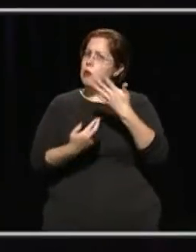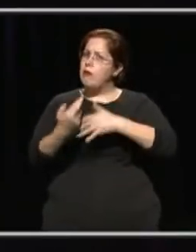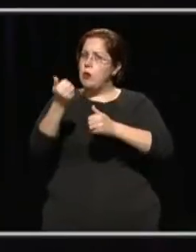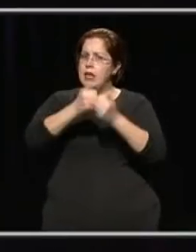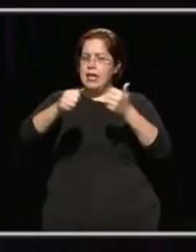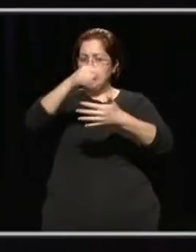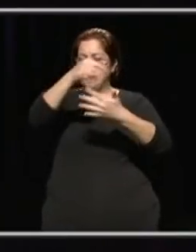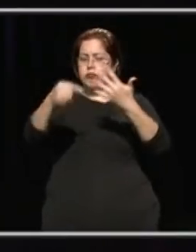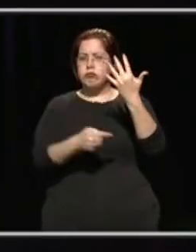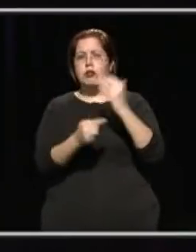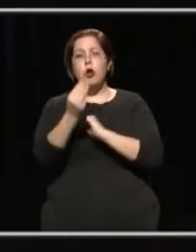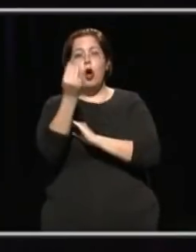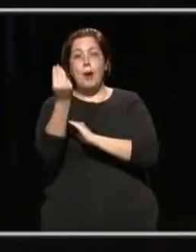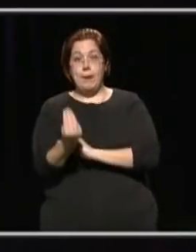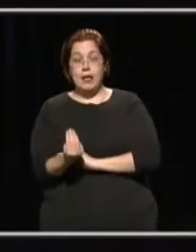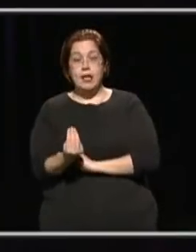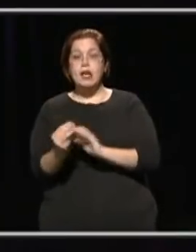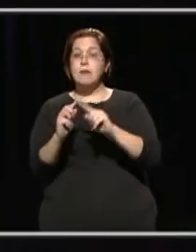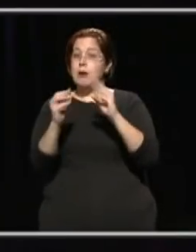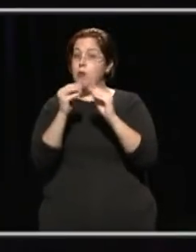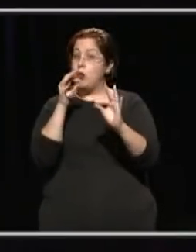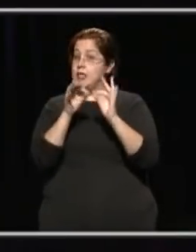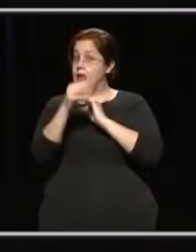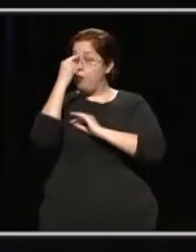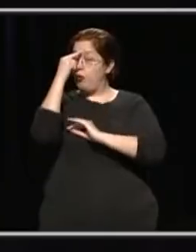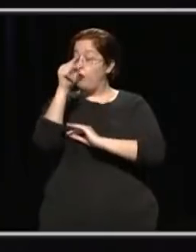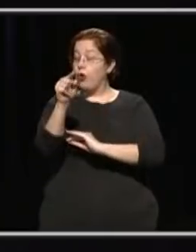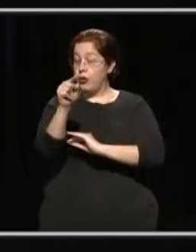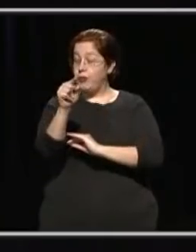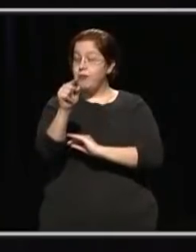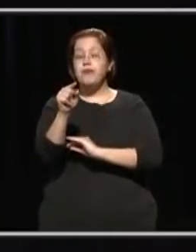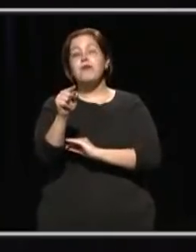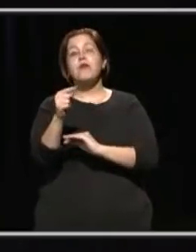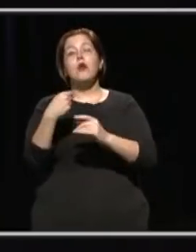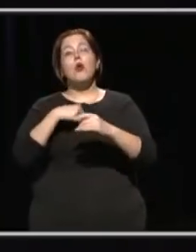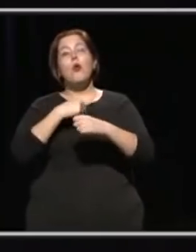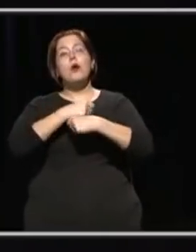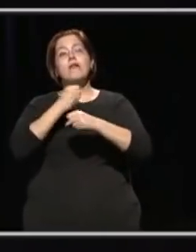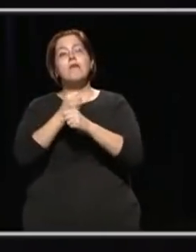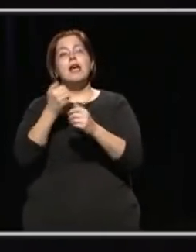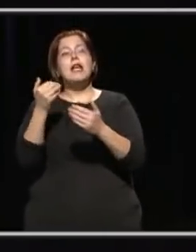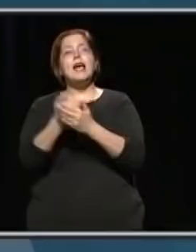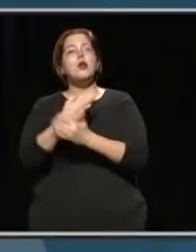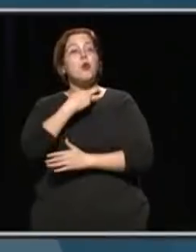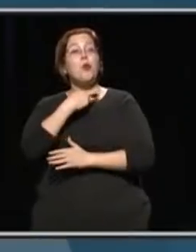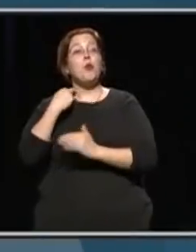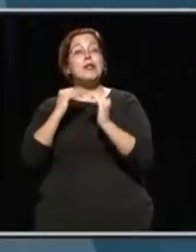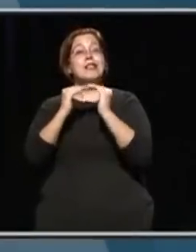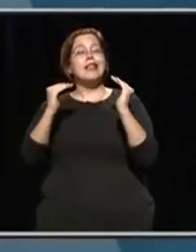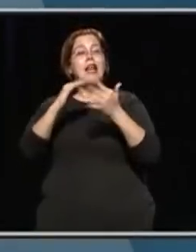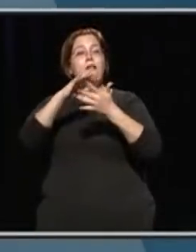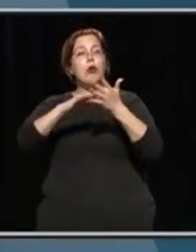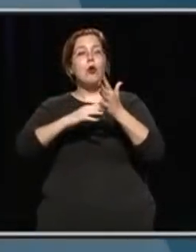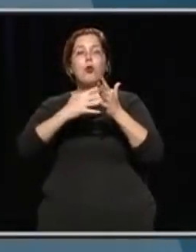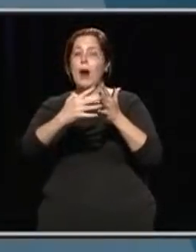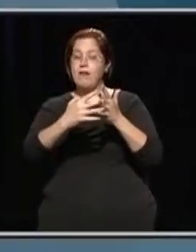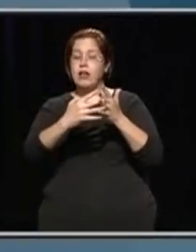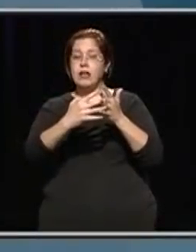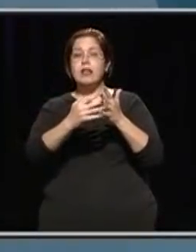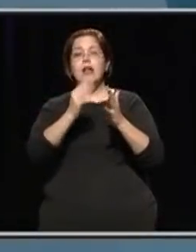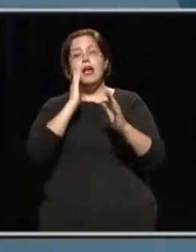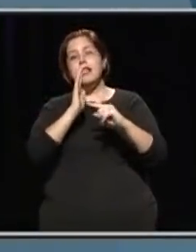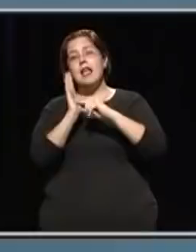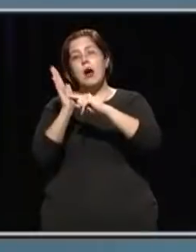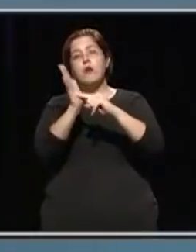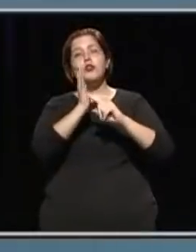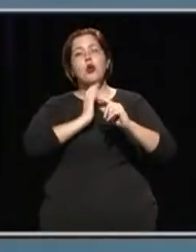on Mondays. But to simplify it for you, we've created a new risk level graphic that will be an indicator